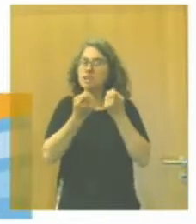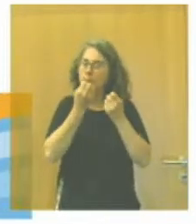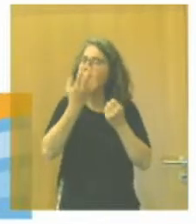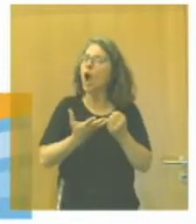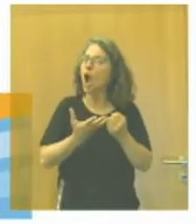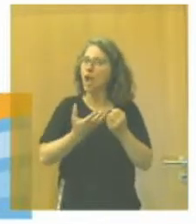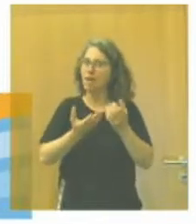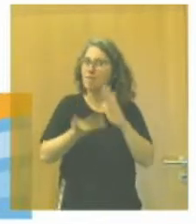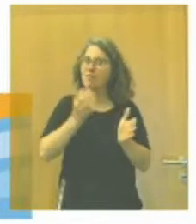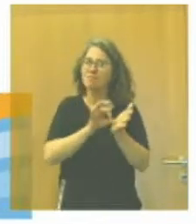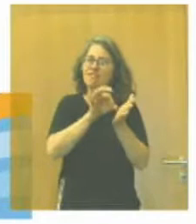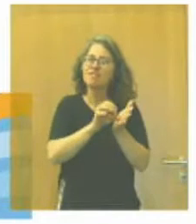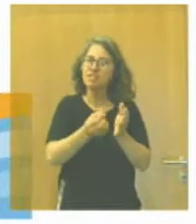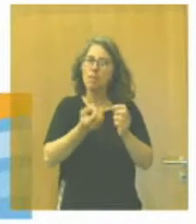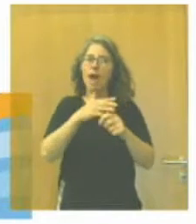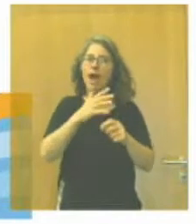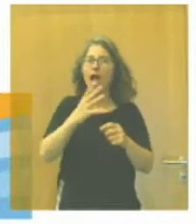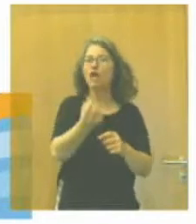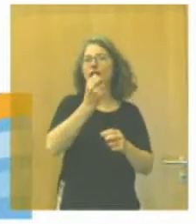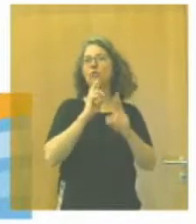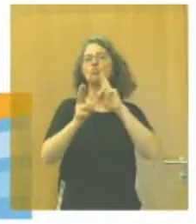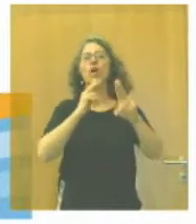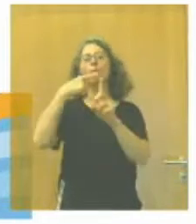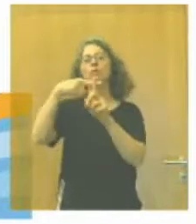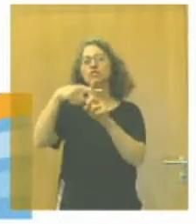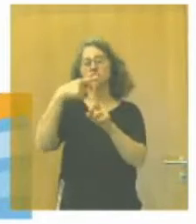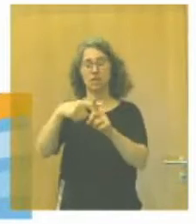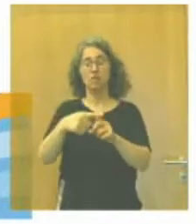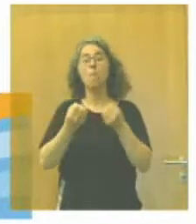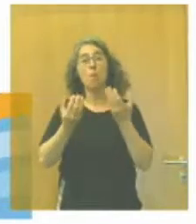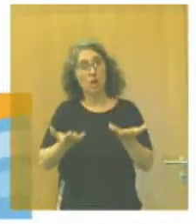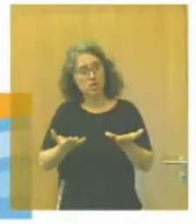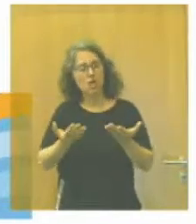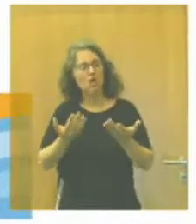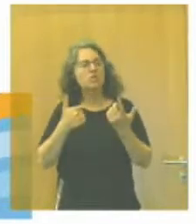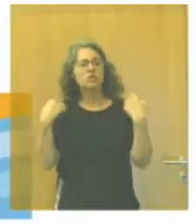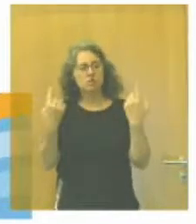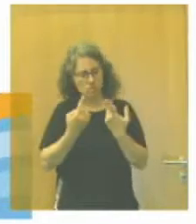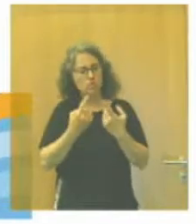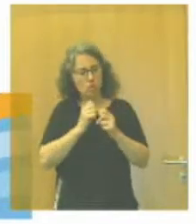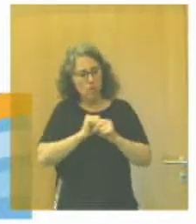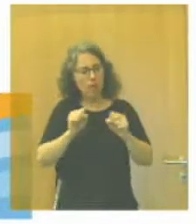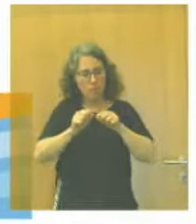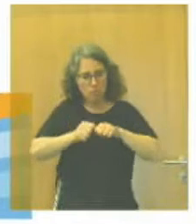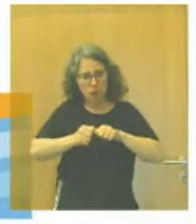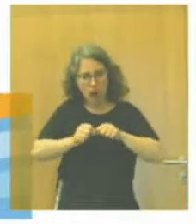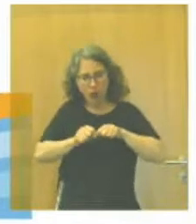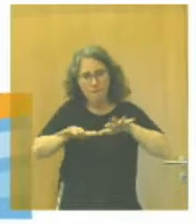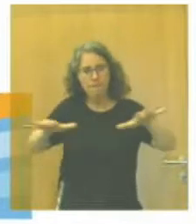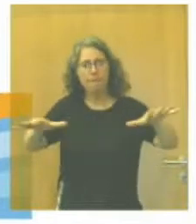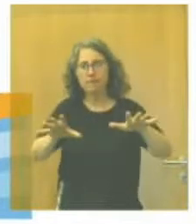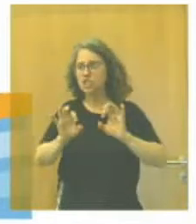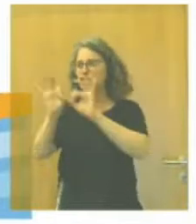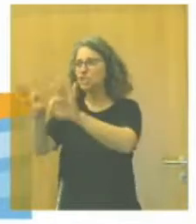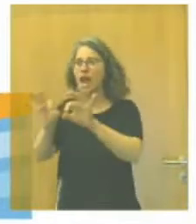scaling up and being able to achieve larger scale, national level programs and